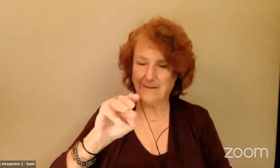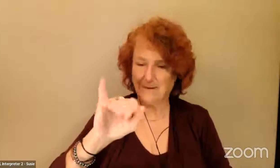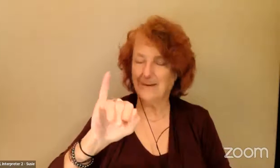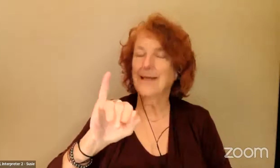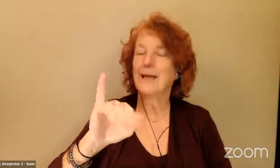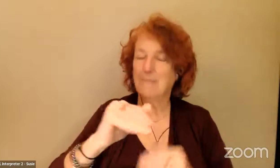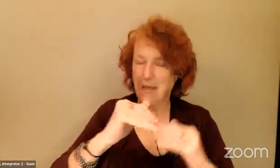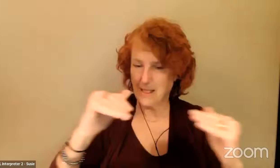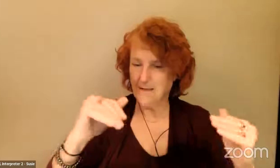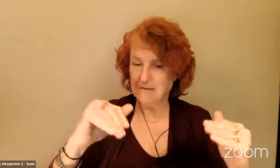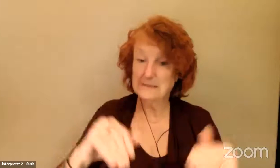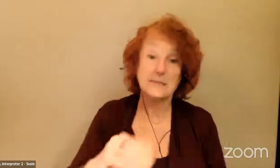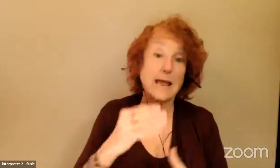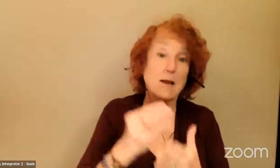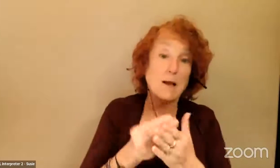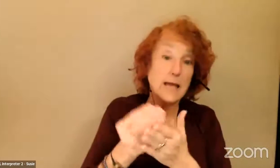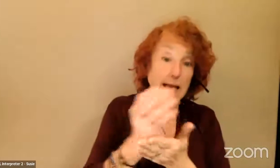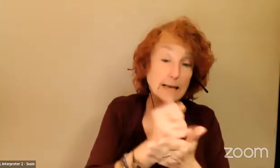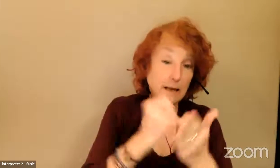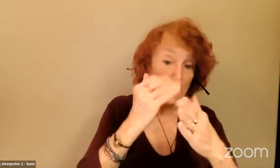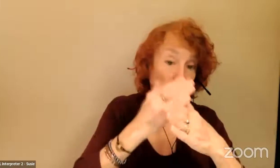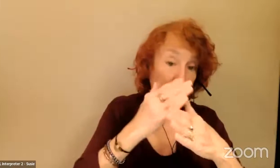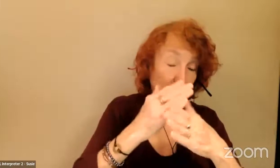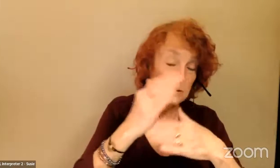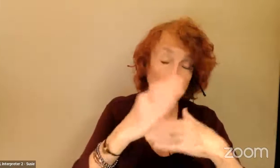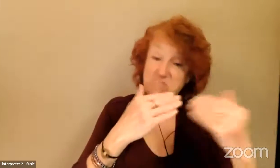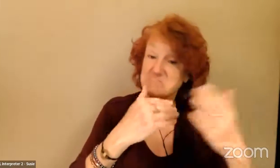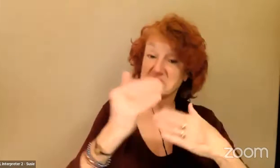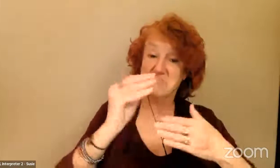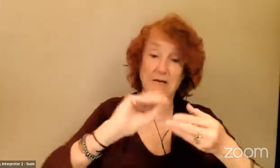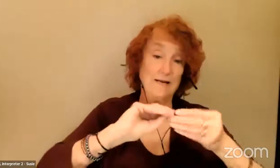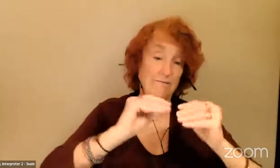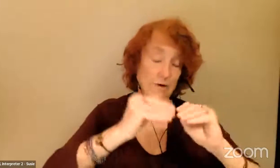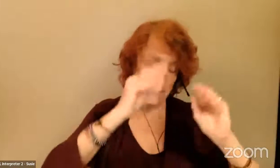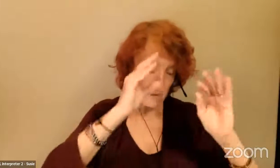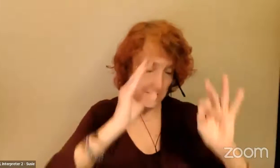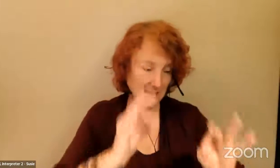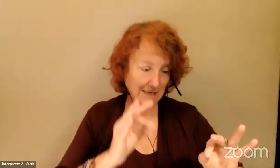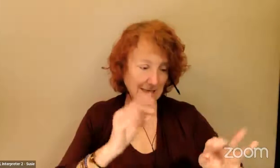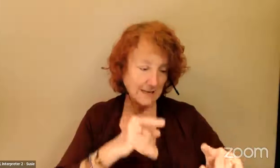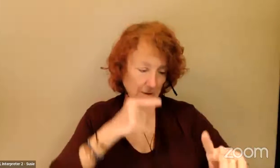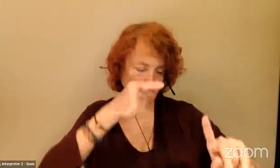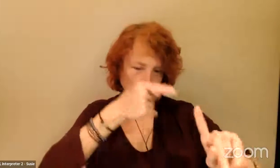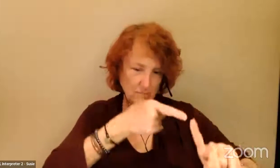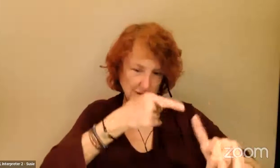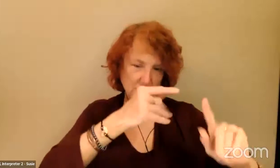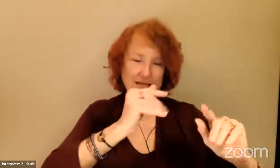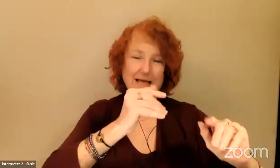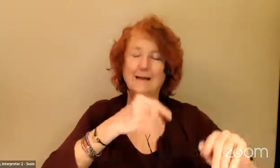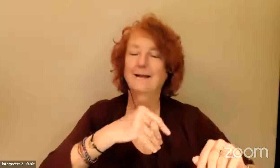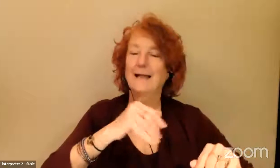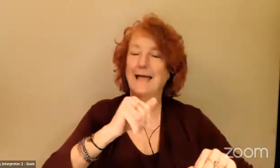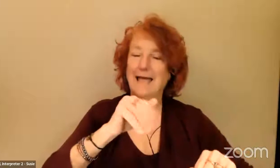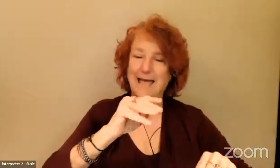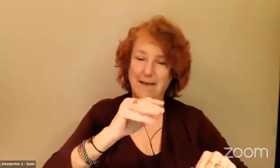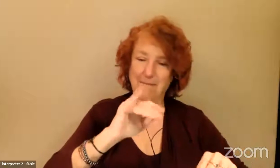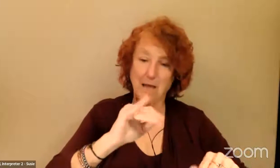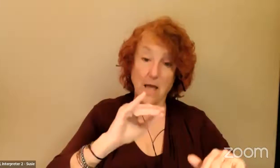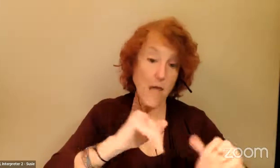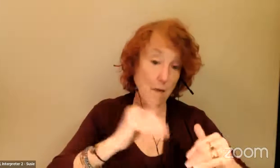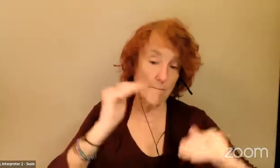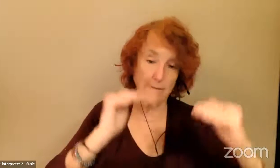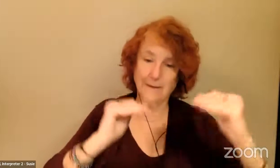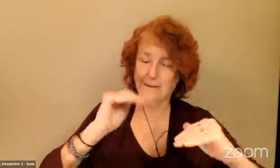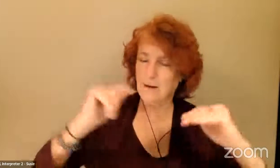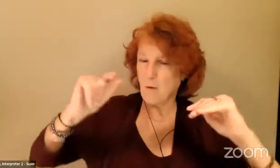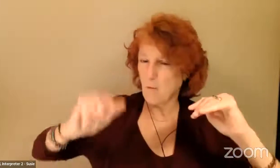that works is like whatever number we decide on, we can reach that target AMI level by balancing out with lower AMI households